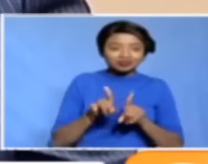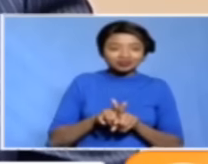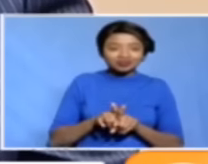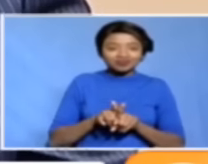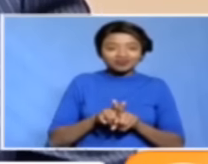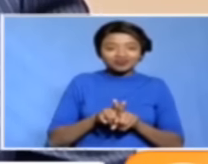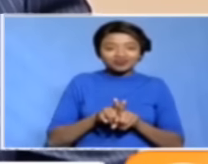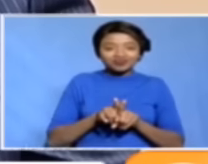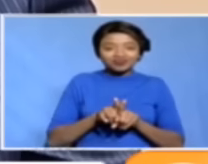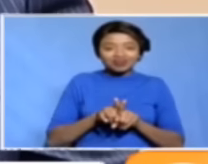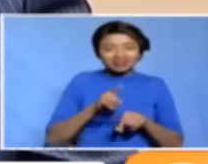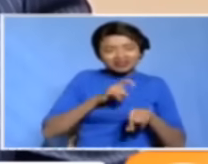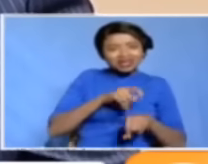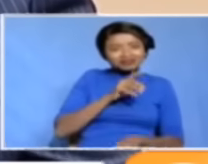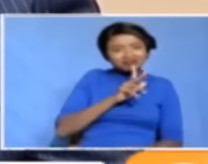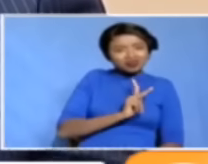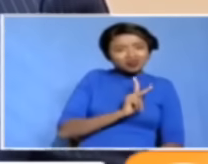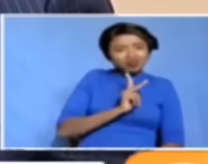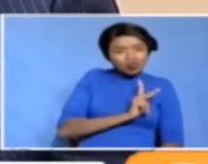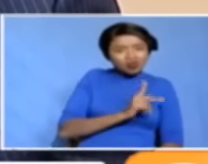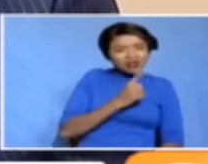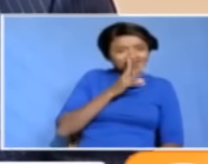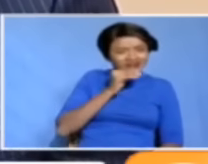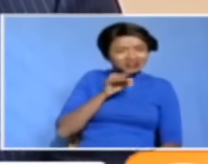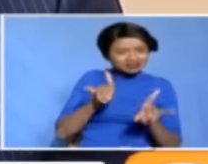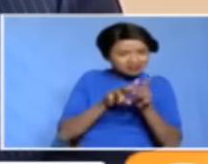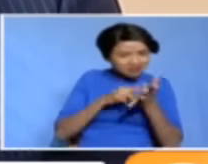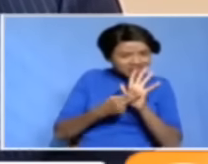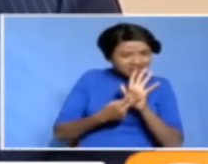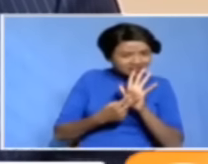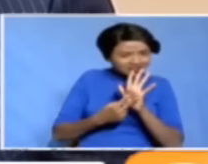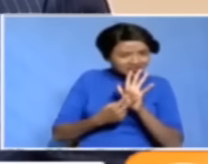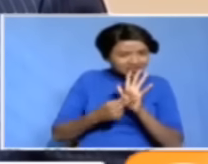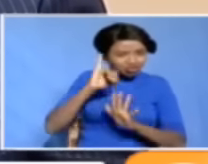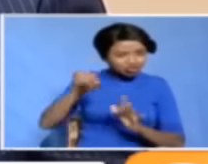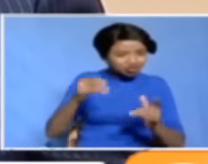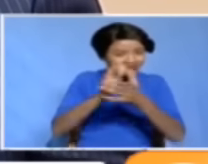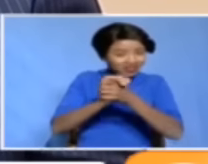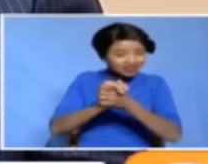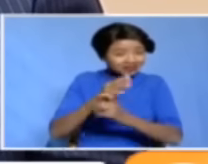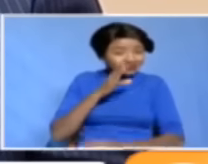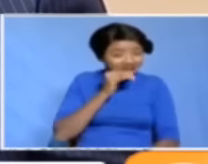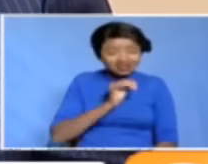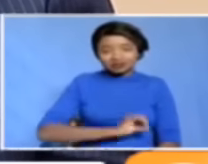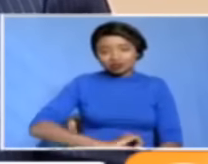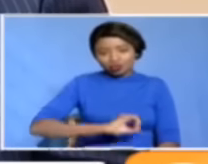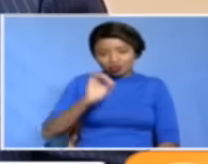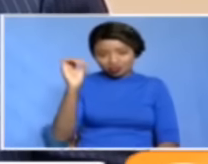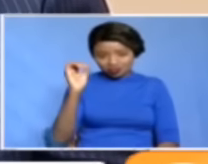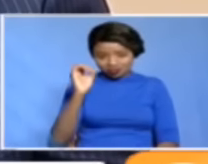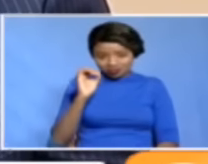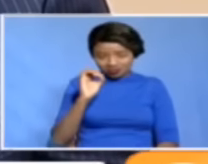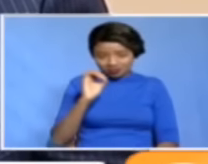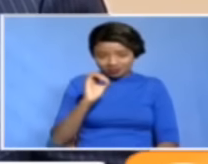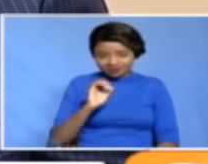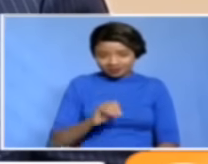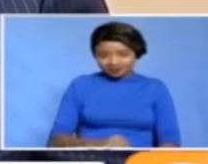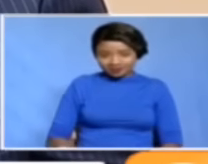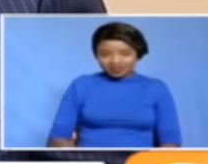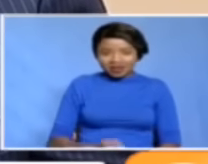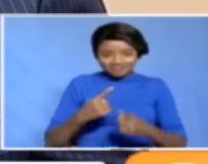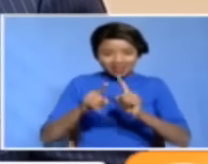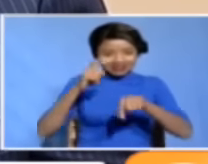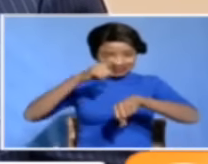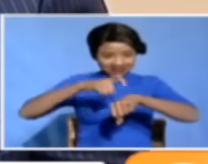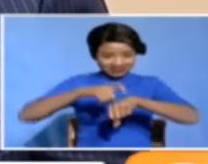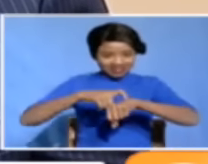So when Moses Kuria speaks, that's not Jubilee which is speaking. That's an individual member of Jubilee who is speaking. But when I speak... And he has every